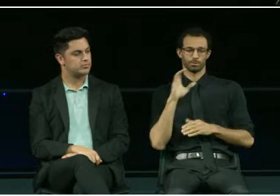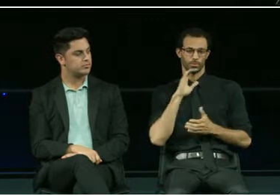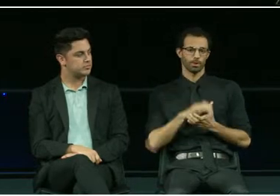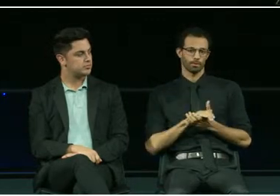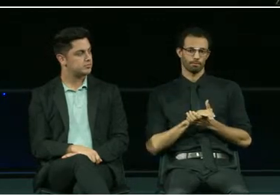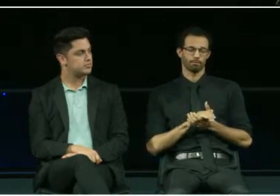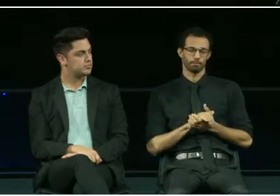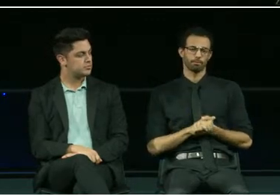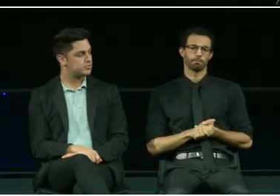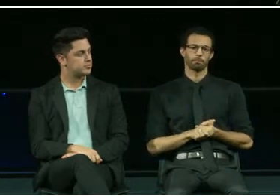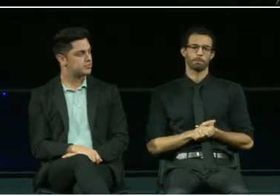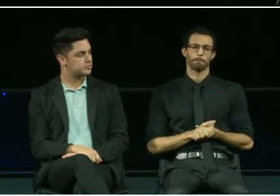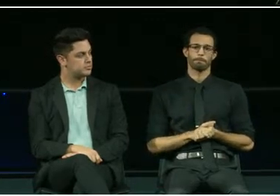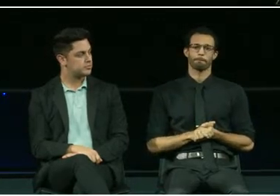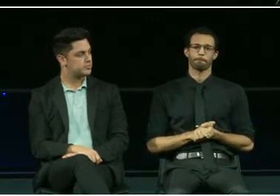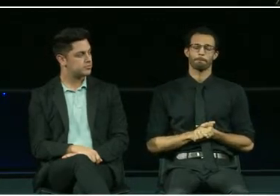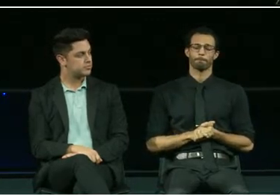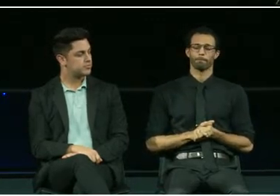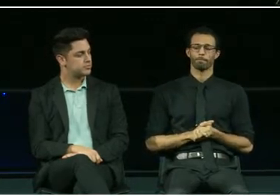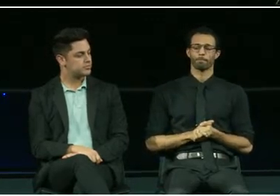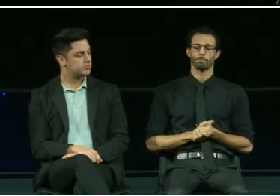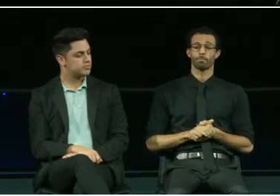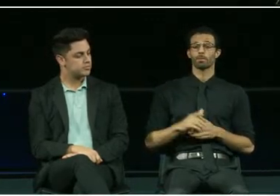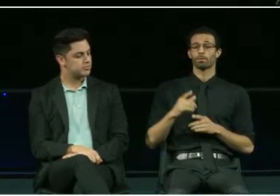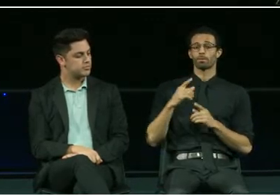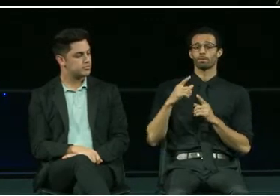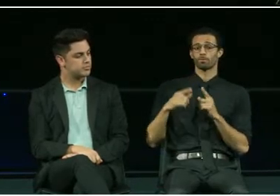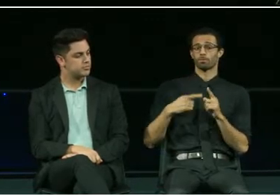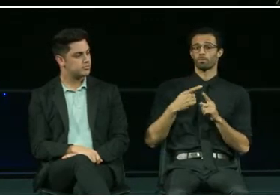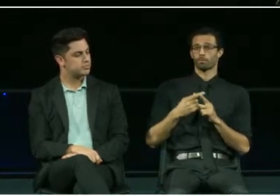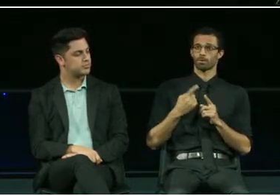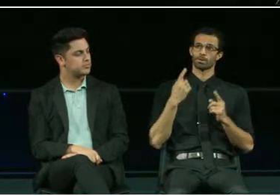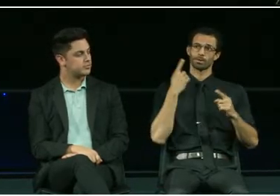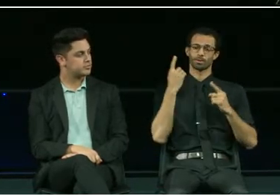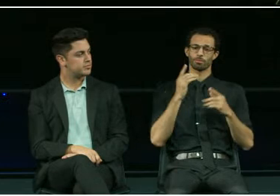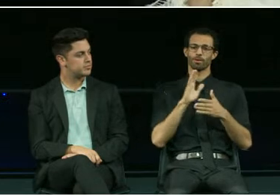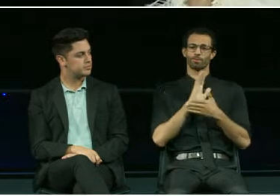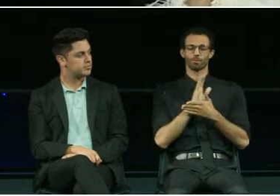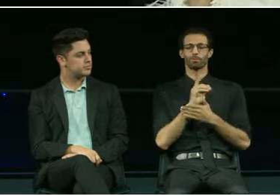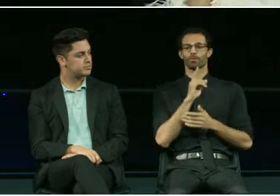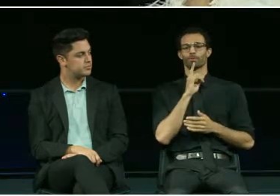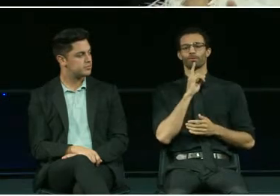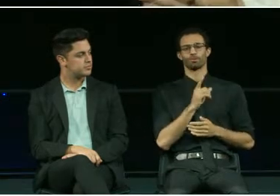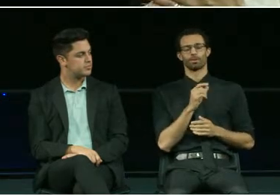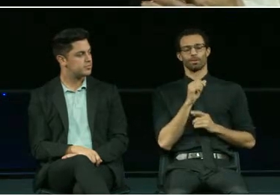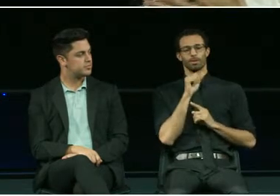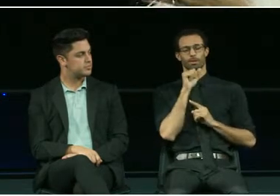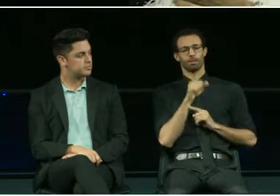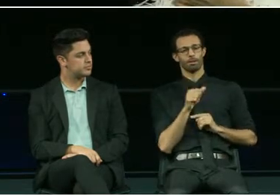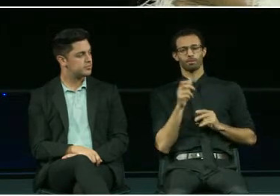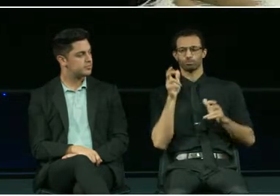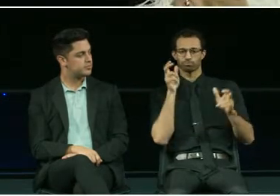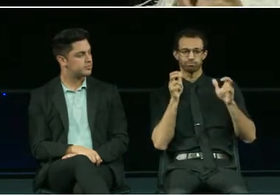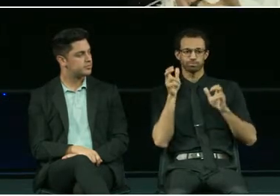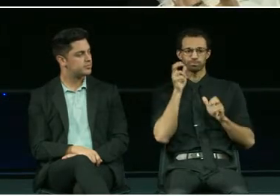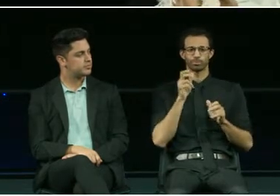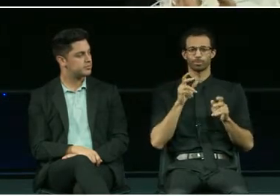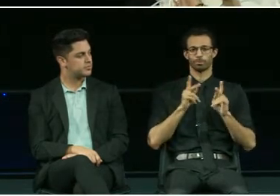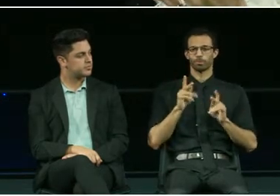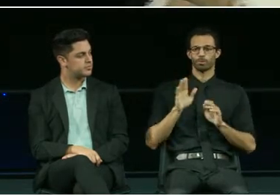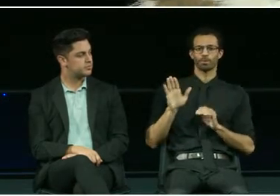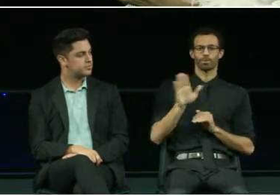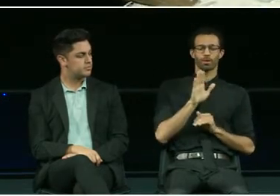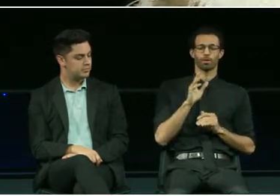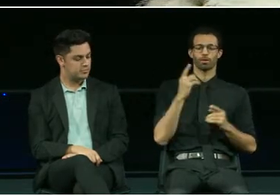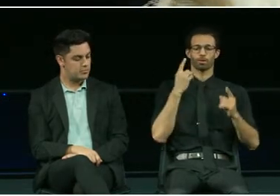And when I think about this film, I love listening to what everybody has to say about their films and how personal they